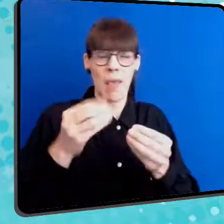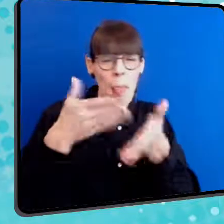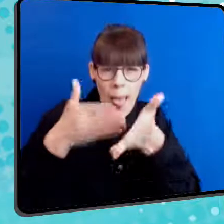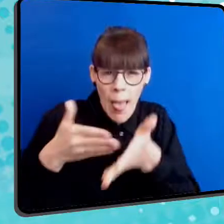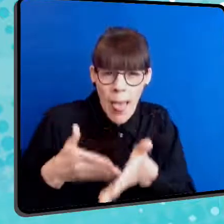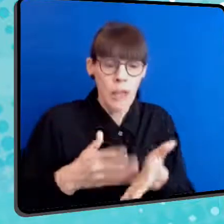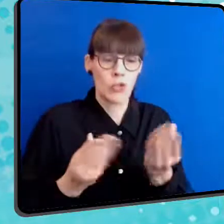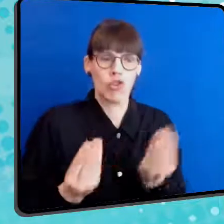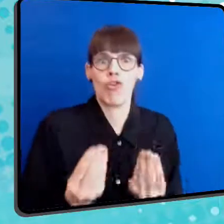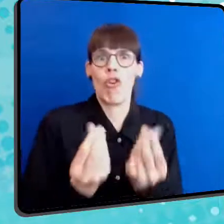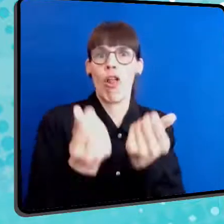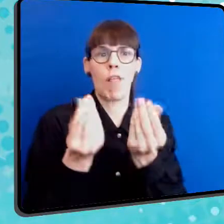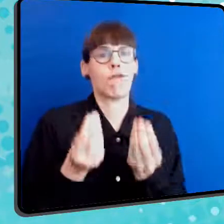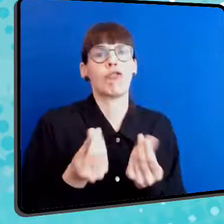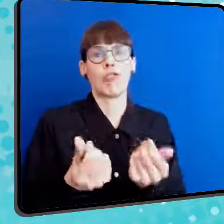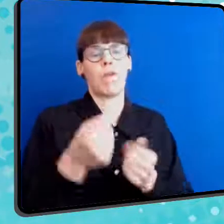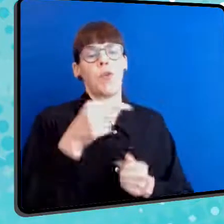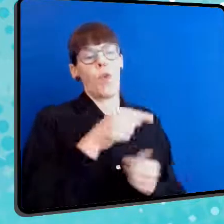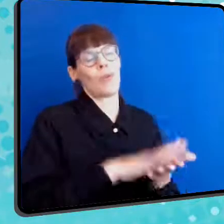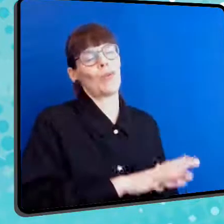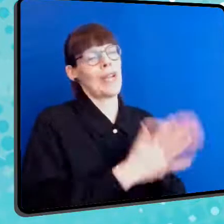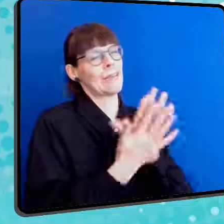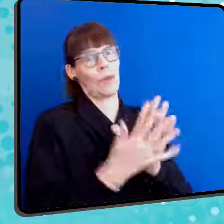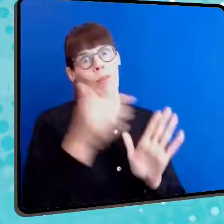an area where I'm looking.